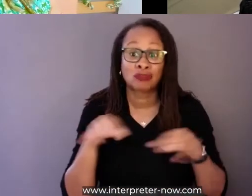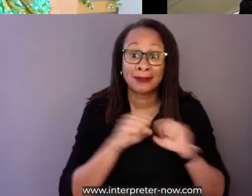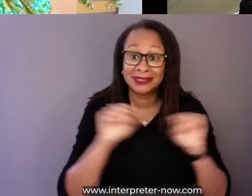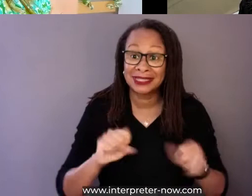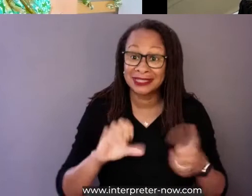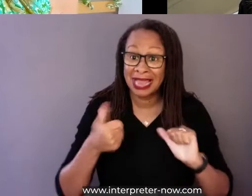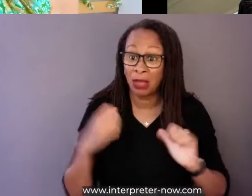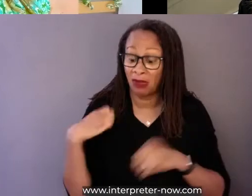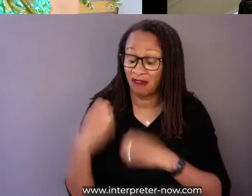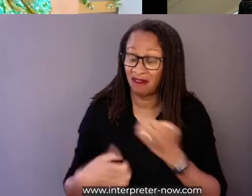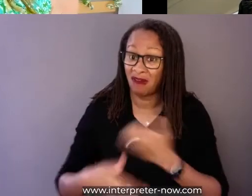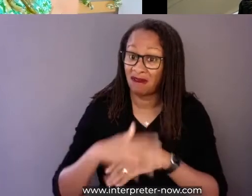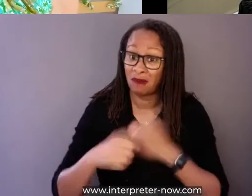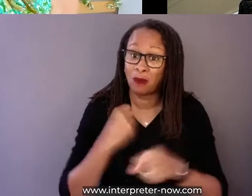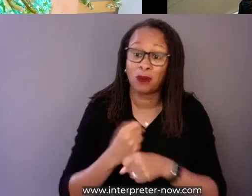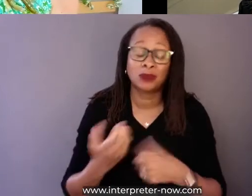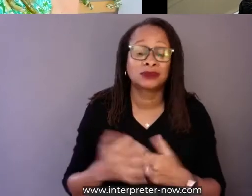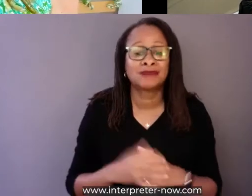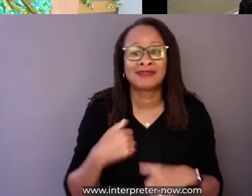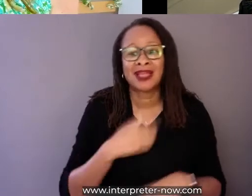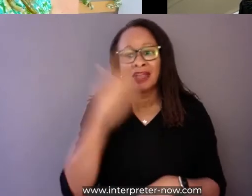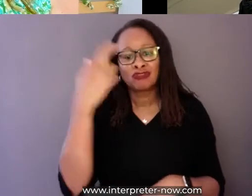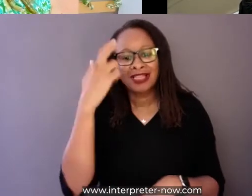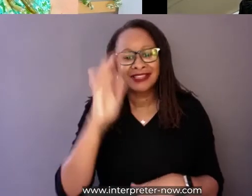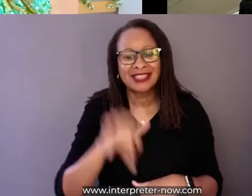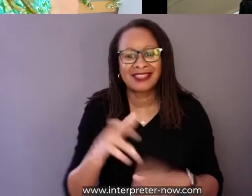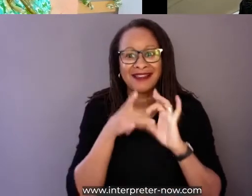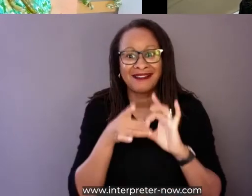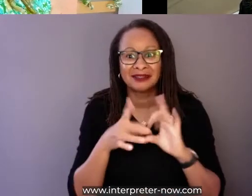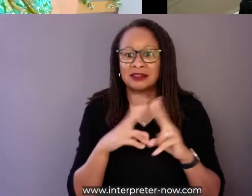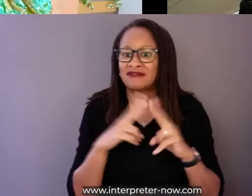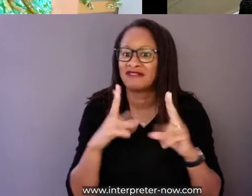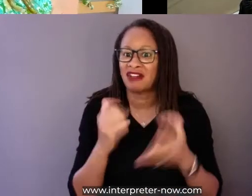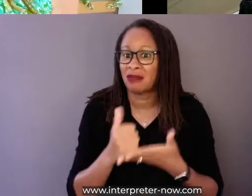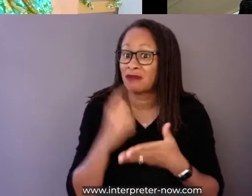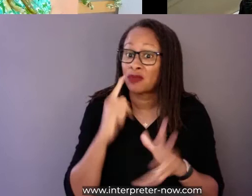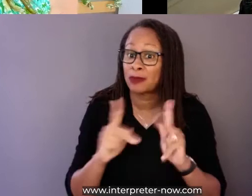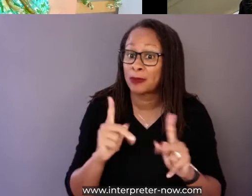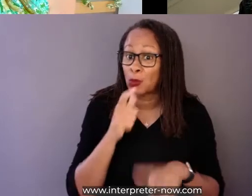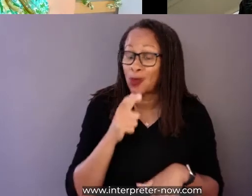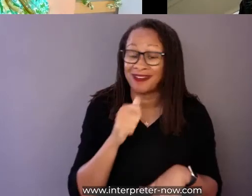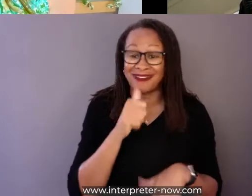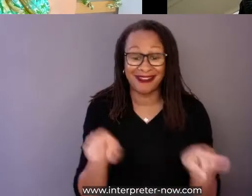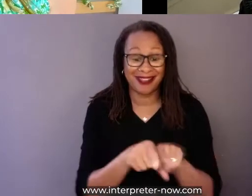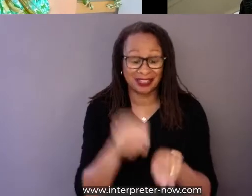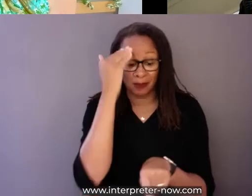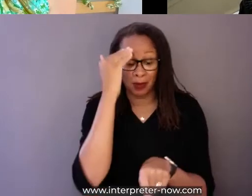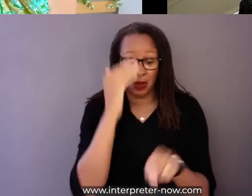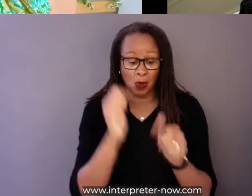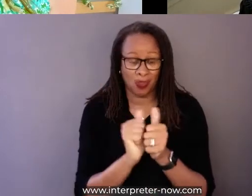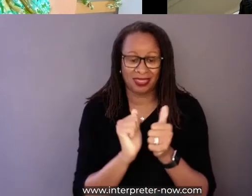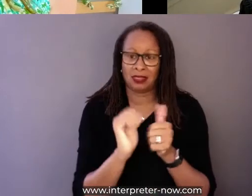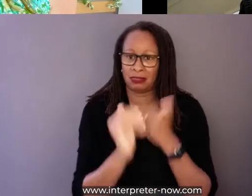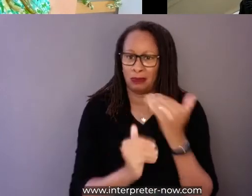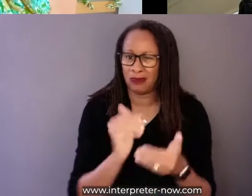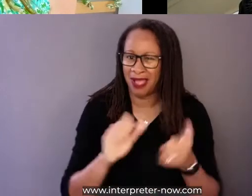has worked. I realize that context is really, really helpful for folks who are not as familiar with how the whole,